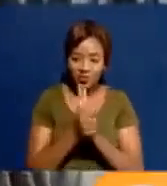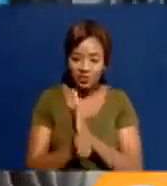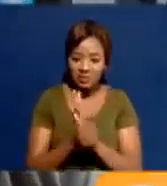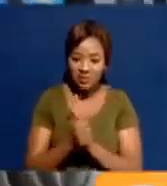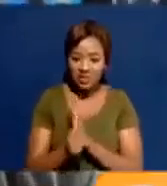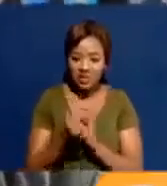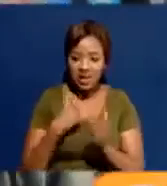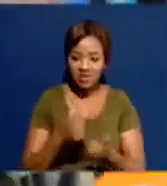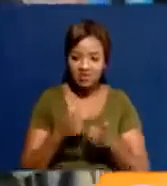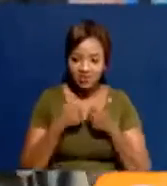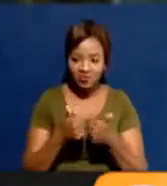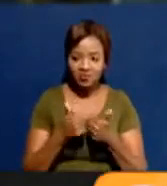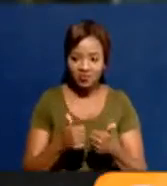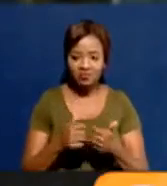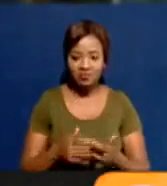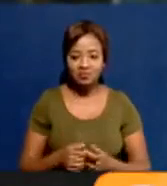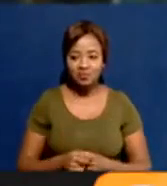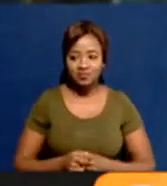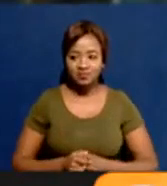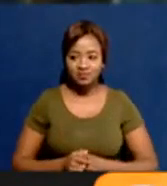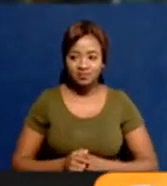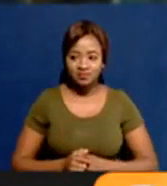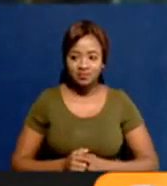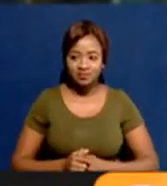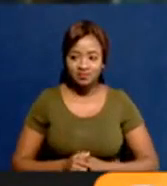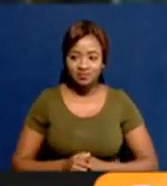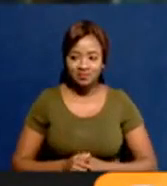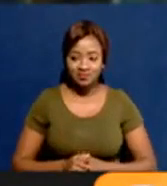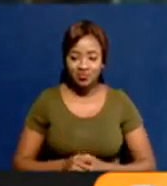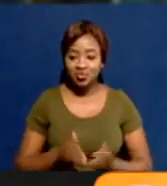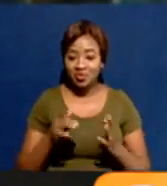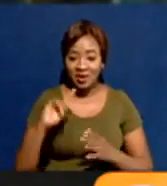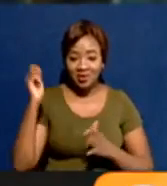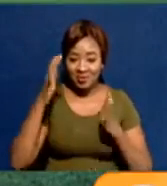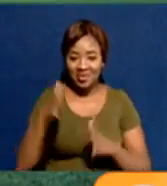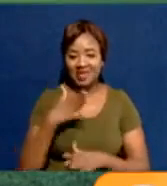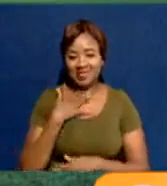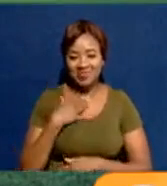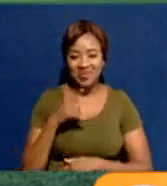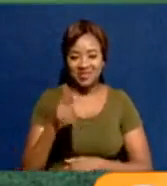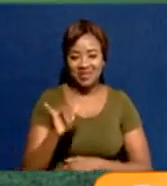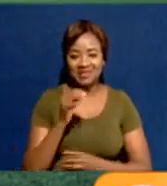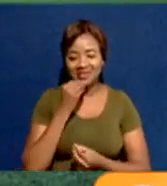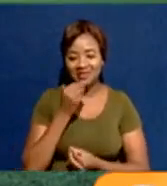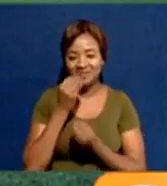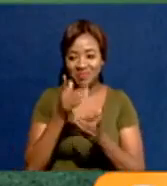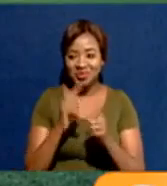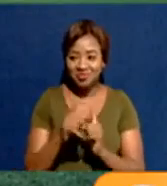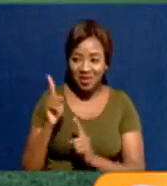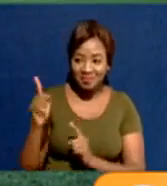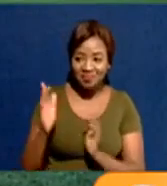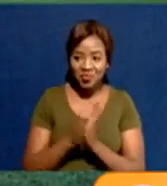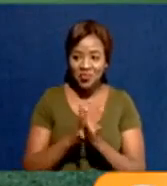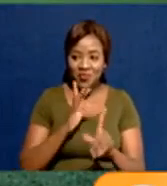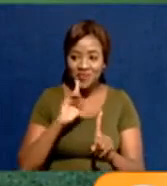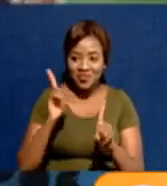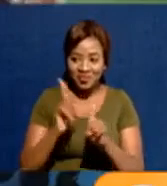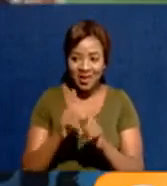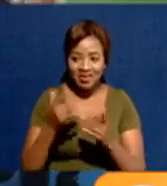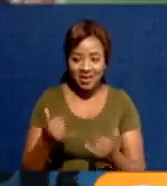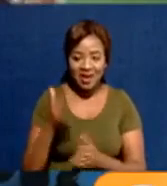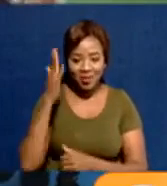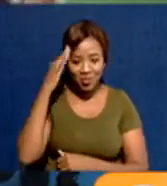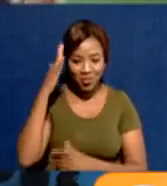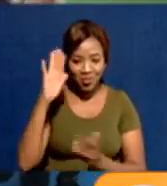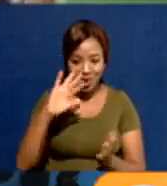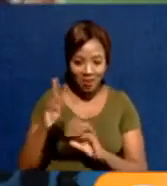with the ties with back home. That is the news that Kenyans really wanted to hear. But does Aymen and his brother know about Kenya, and would